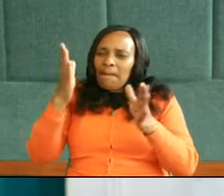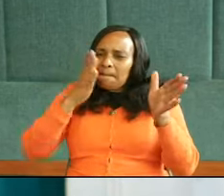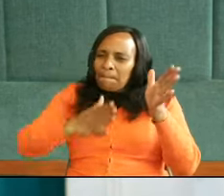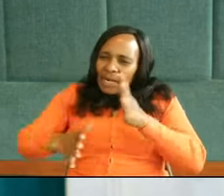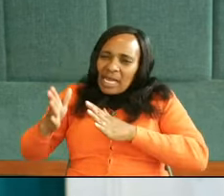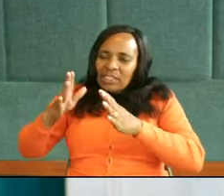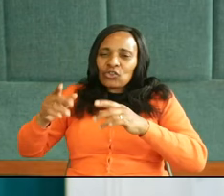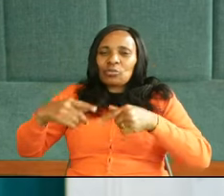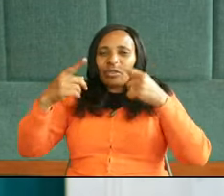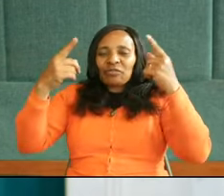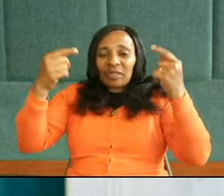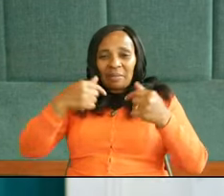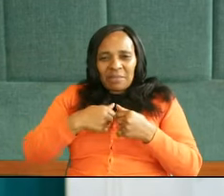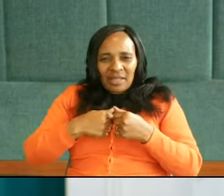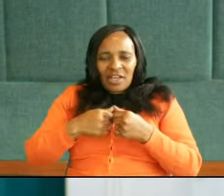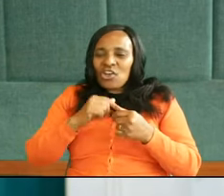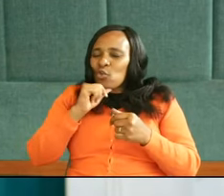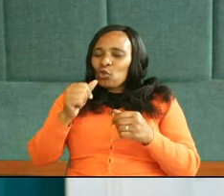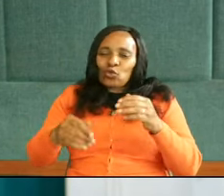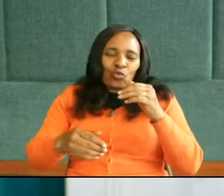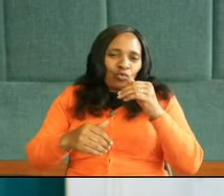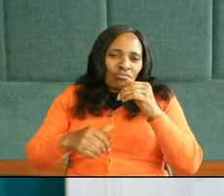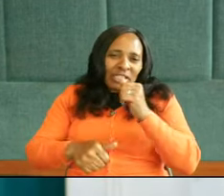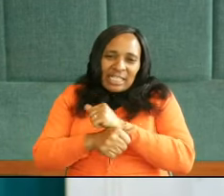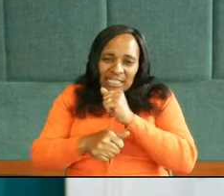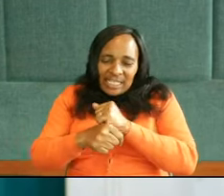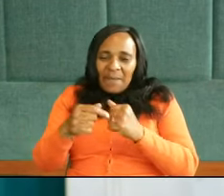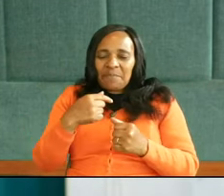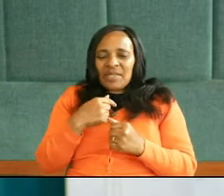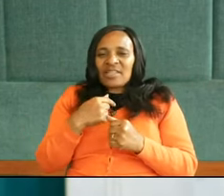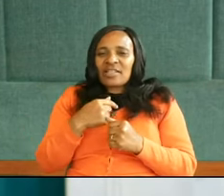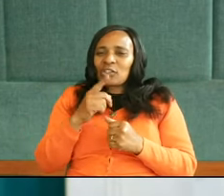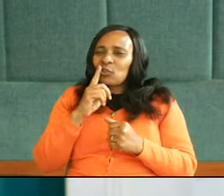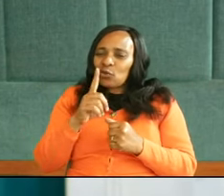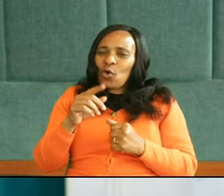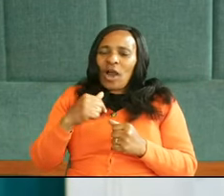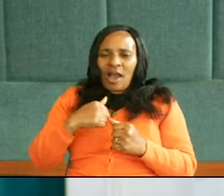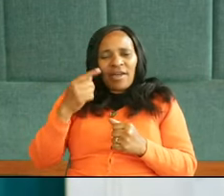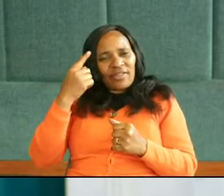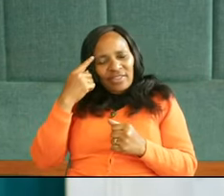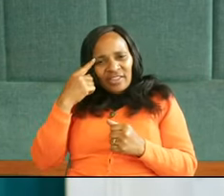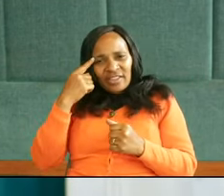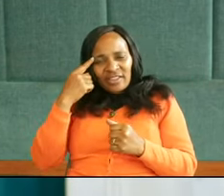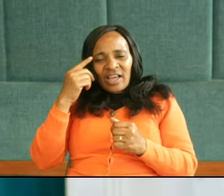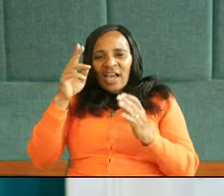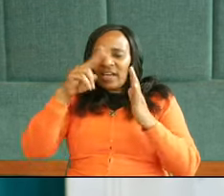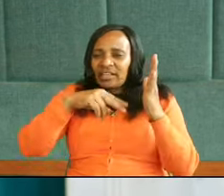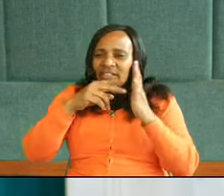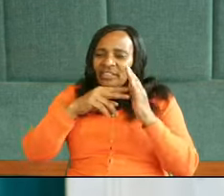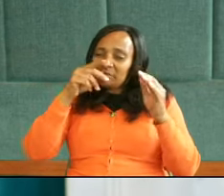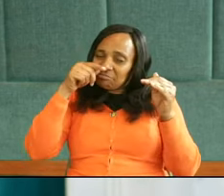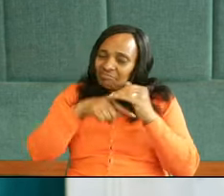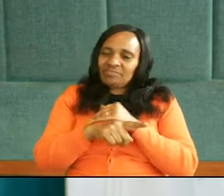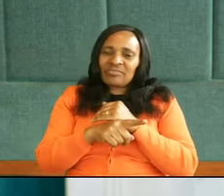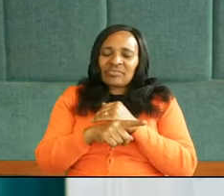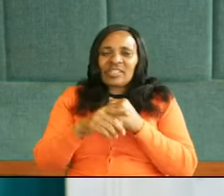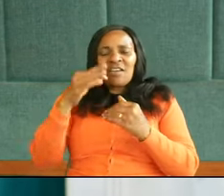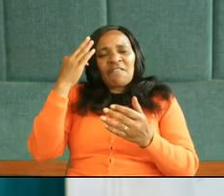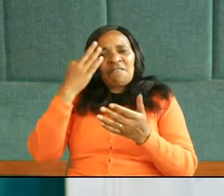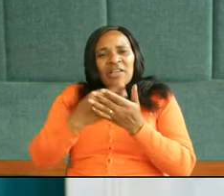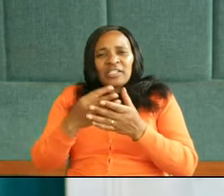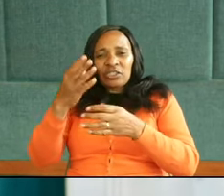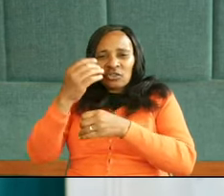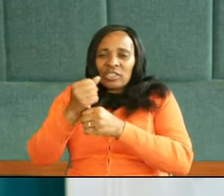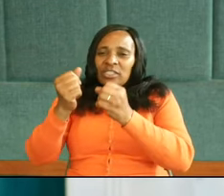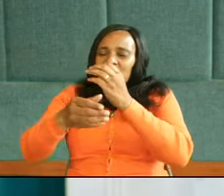to prosper me and not to harm me. Amen, amen. So I think, as I read the further insight, faith is